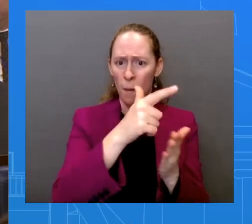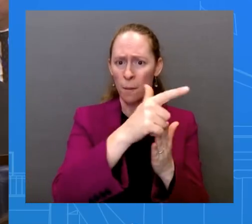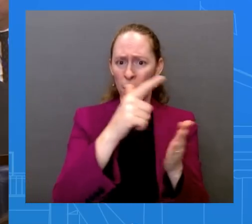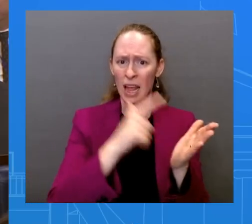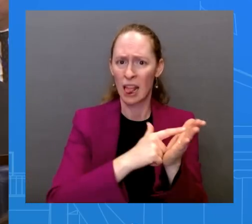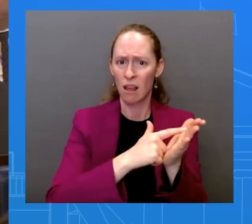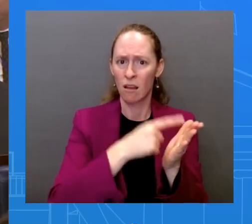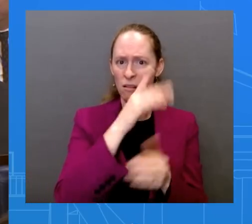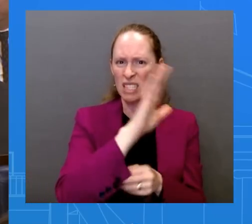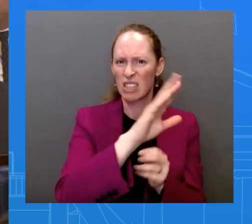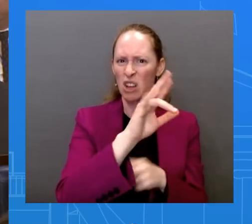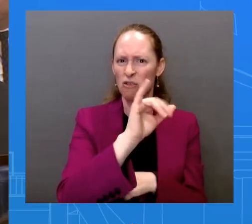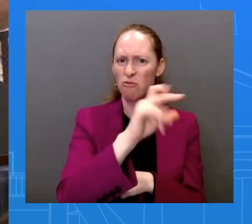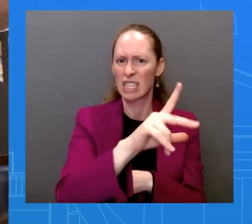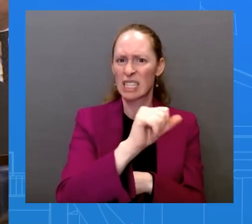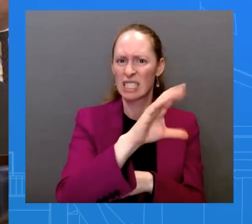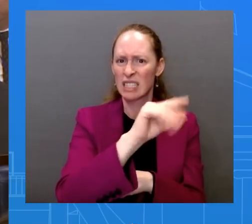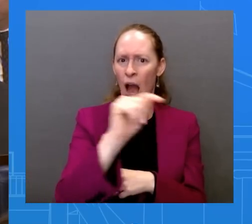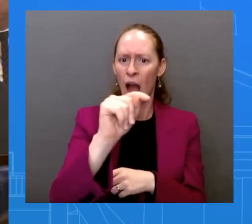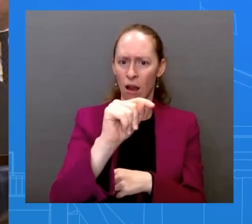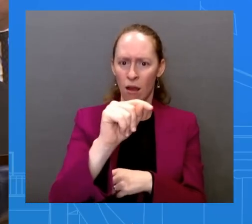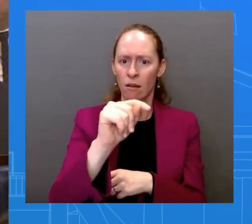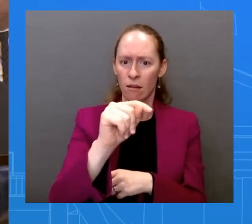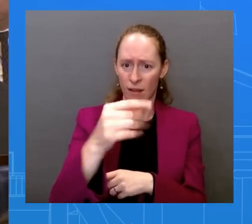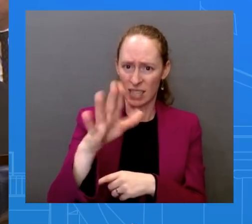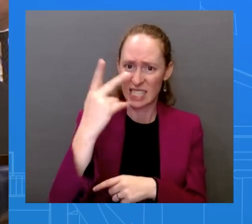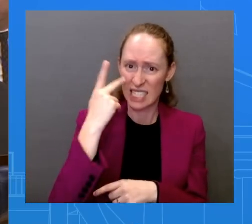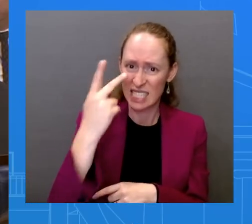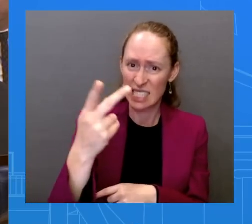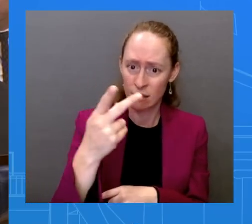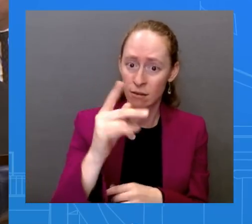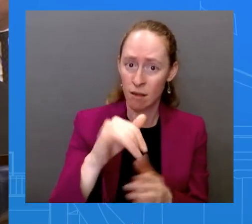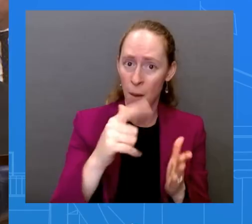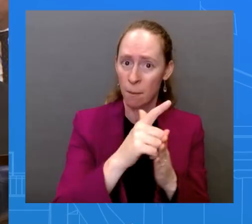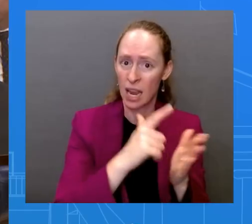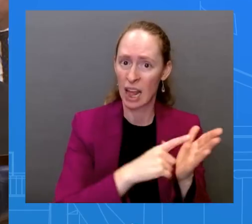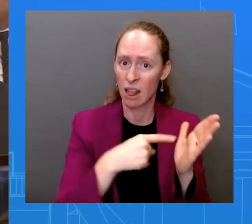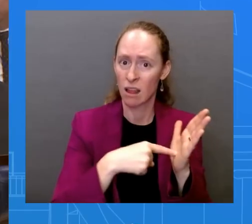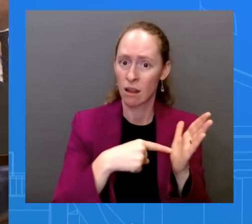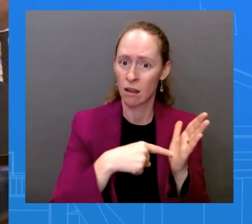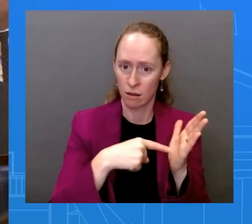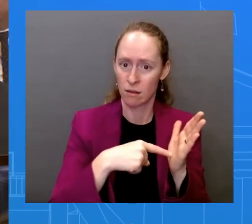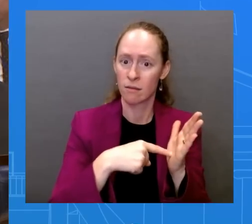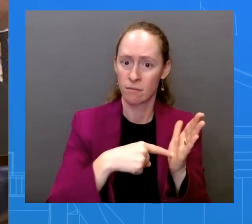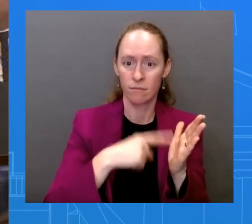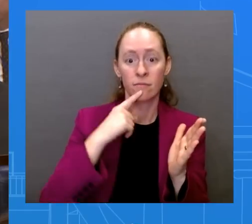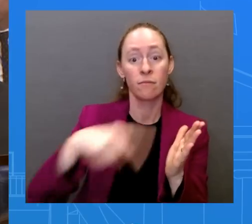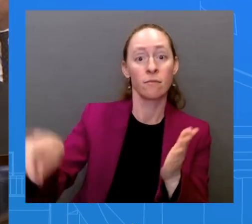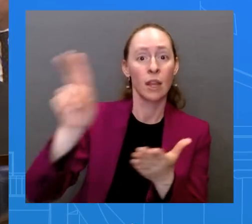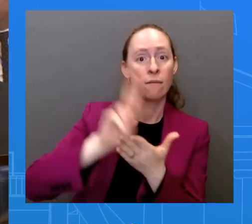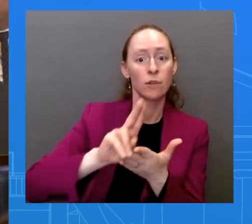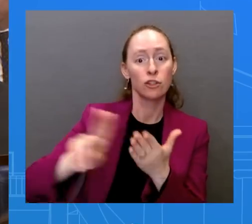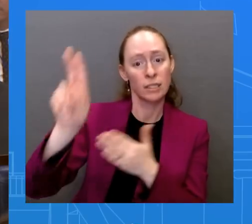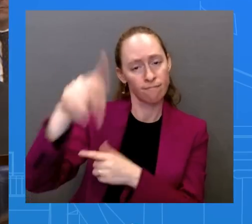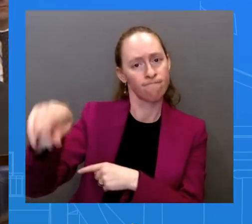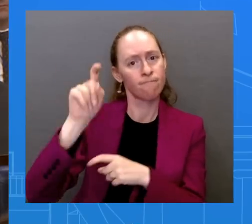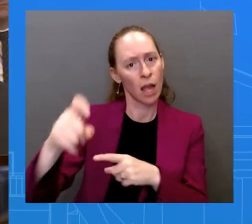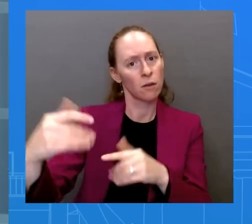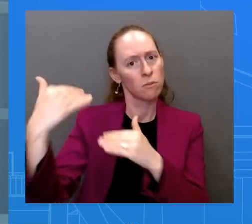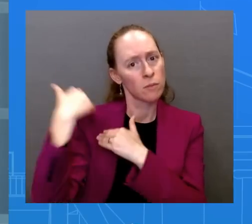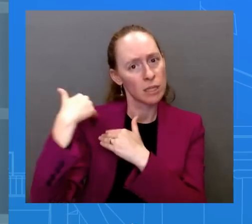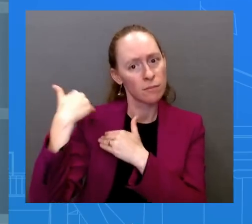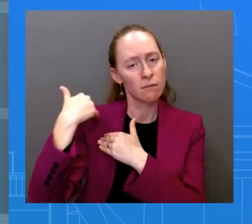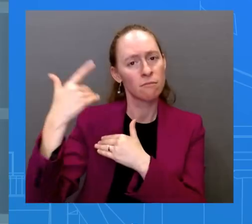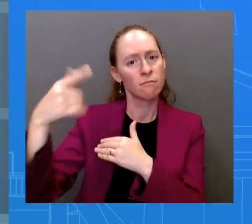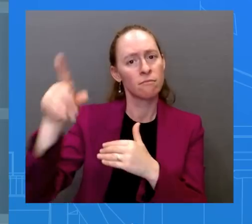Have you seen the bill? And does the administration believe that universities do have some type of responsibility when it comes to lowering the cost of higher ed? So